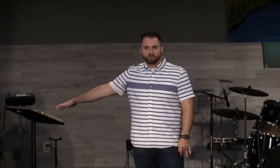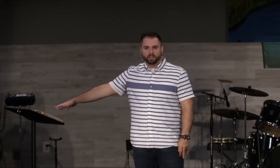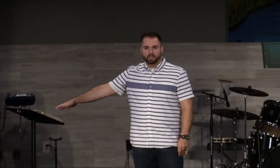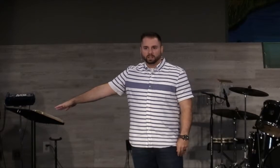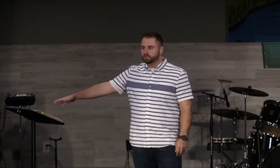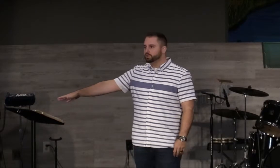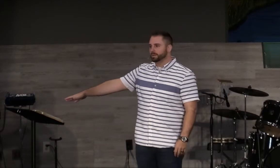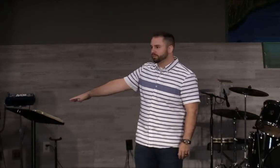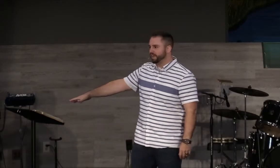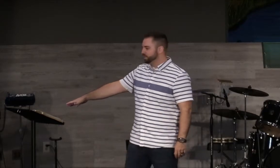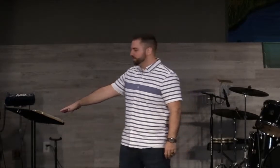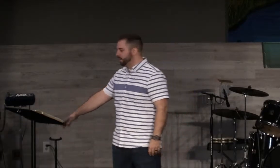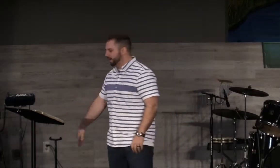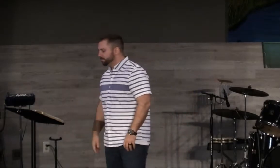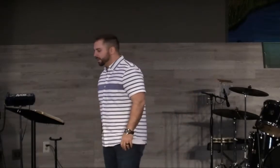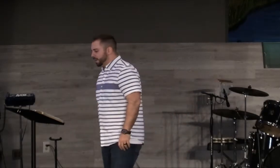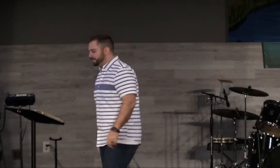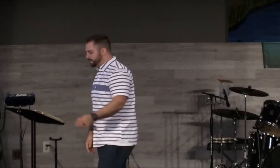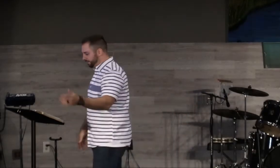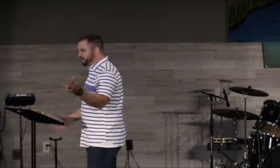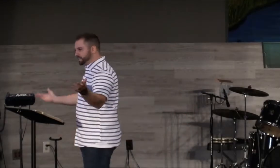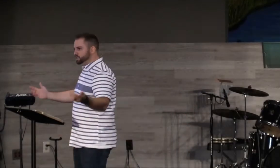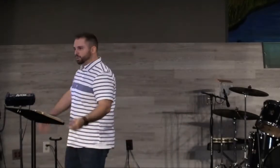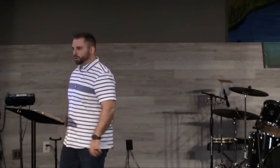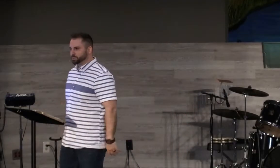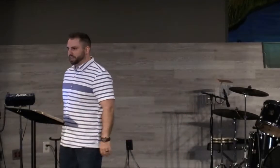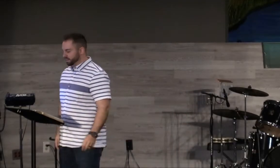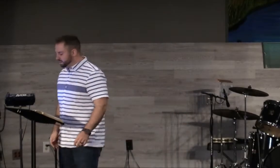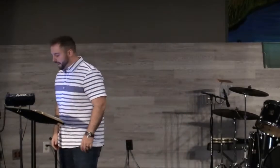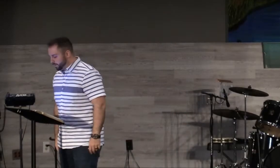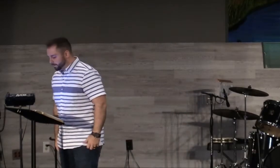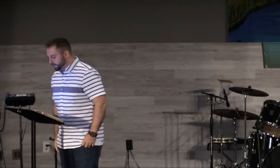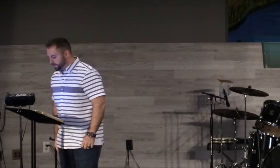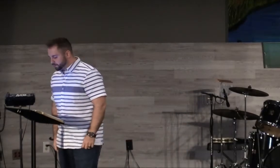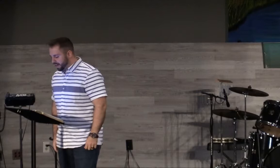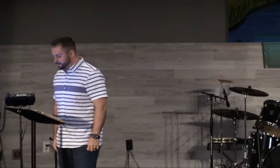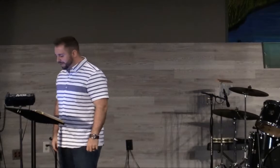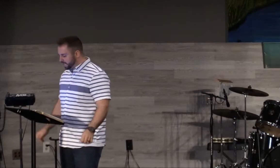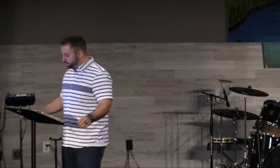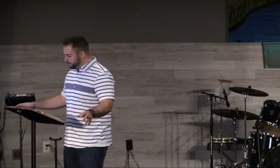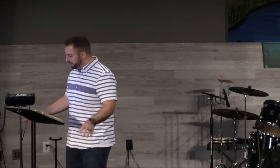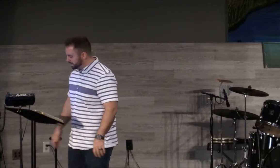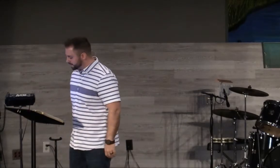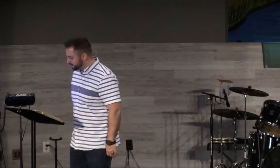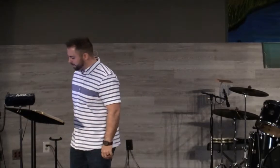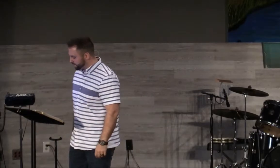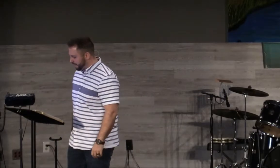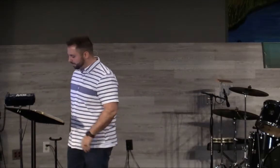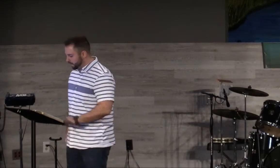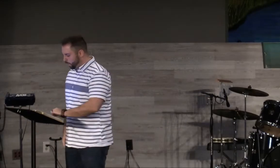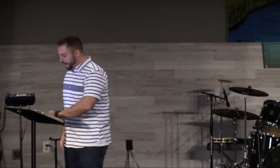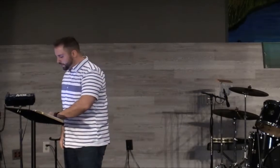the story. Look at Luke chapter 5, verse 30. It says, "The Pharisees, who of course were there at this banquet, and the scribes began grumbling at the